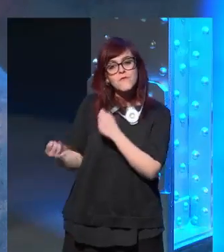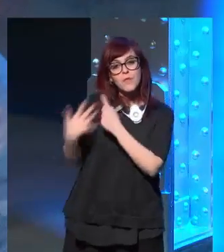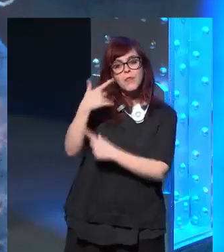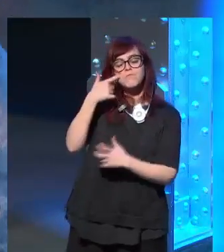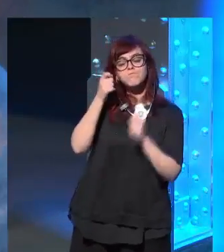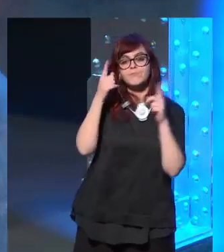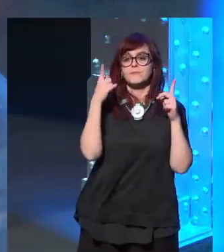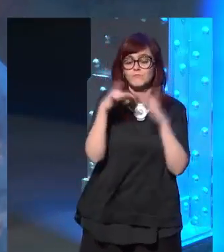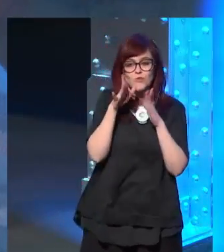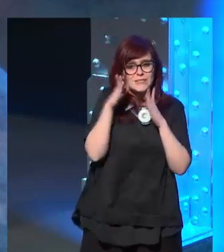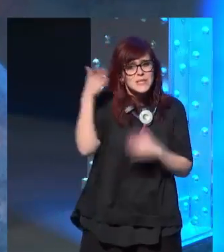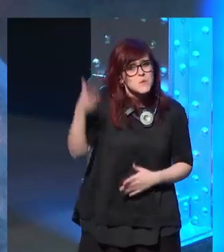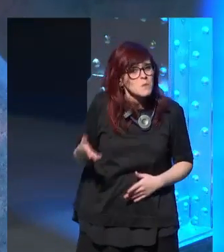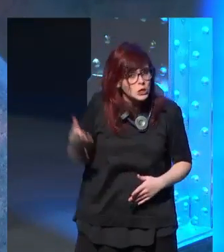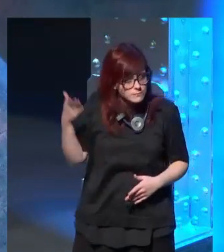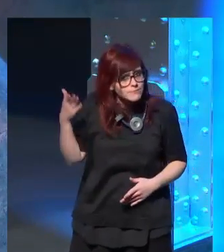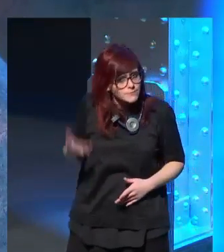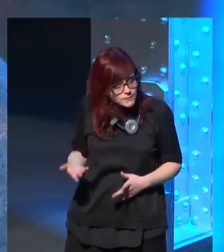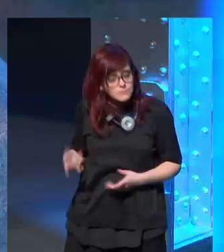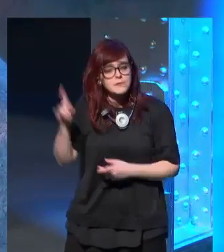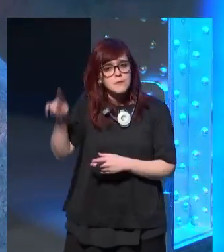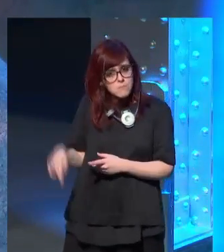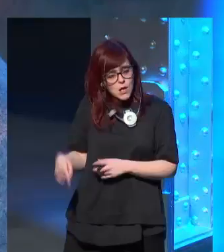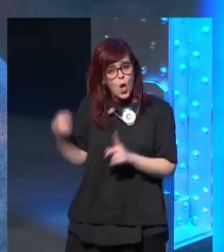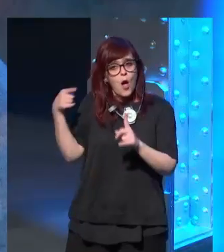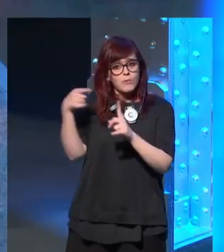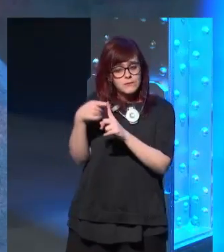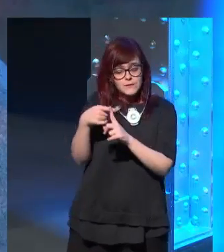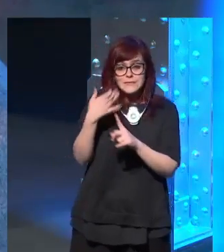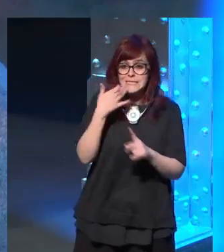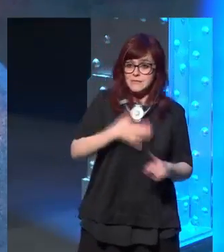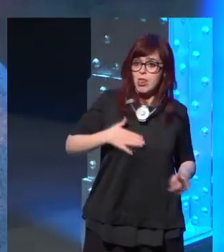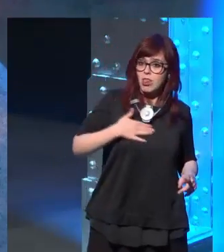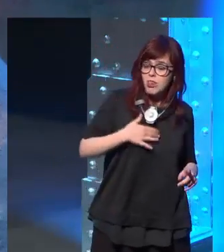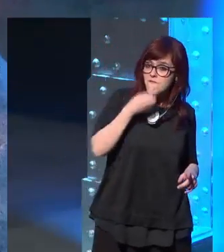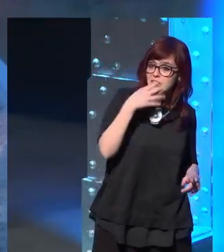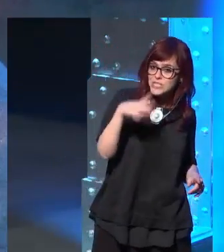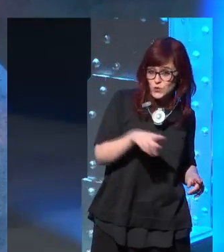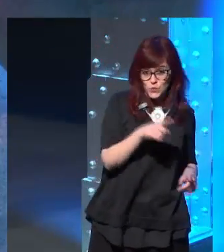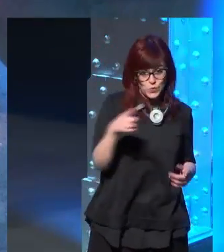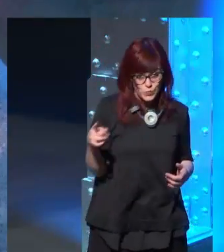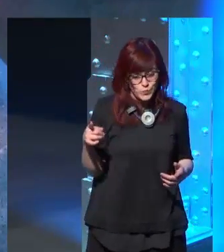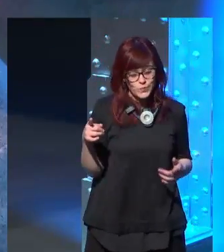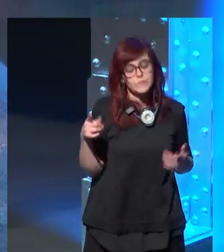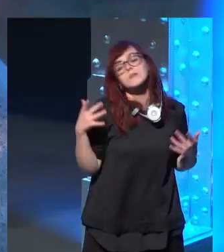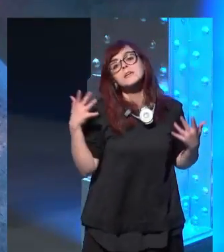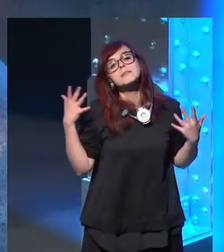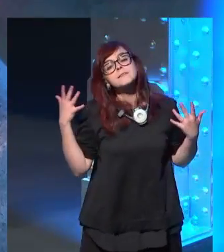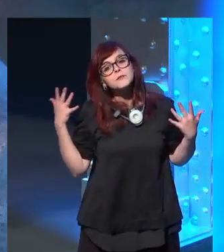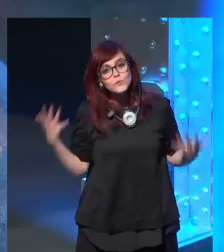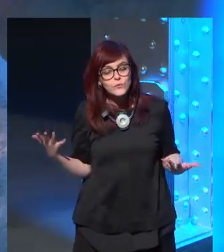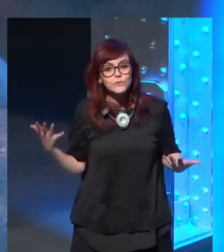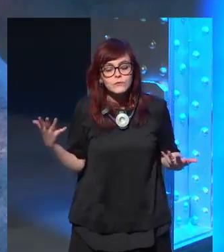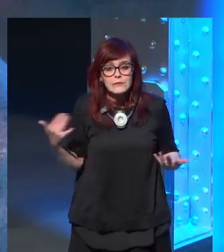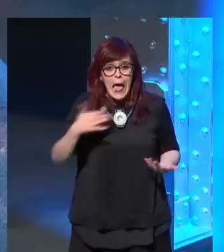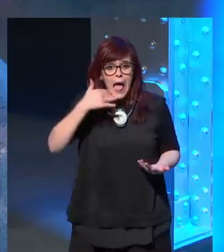relationships are important. And I think that's also one of the wonderful things,